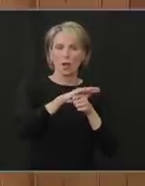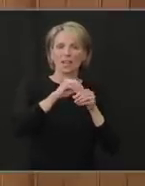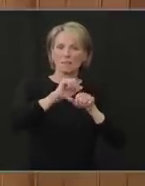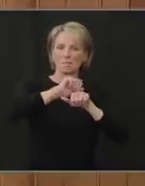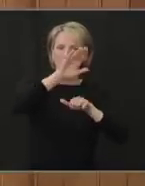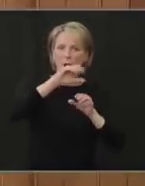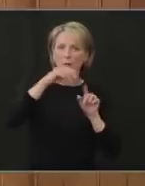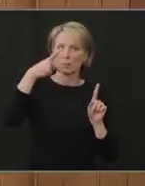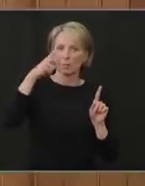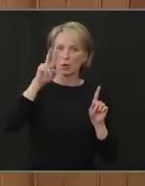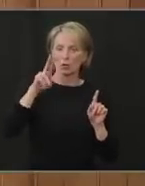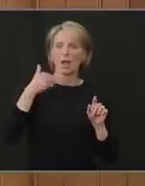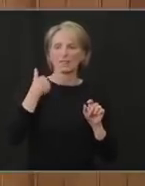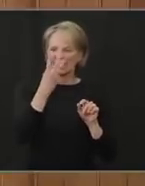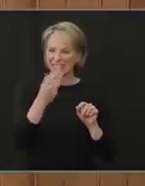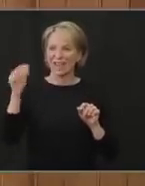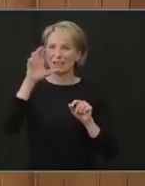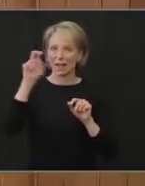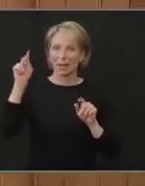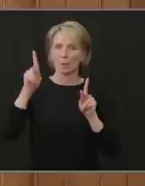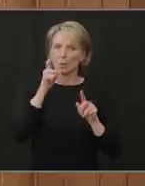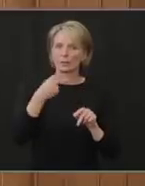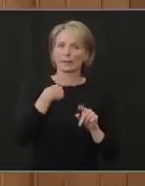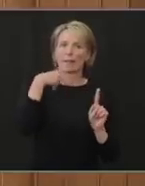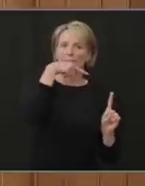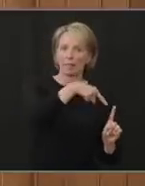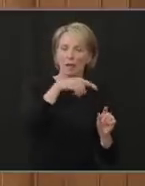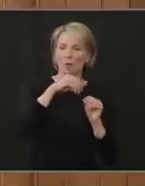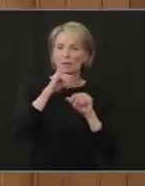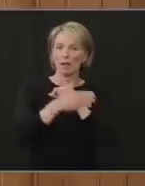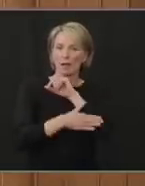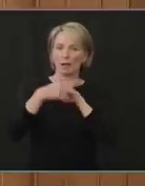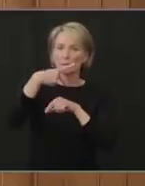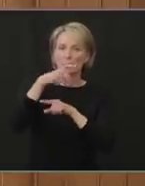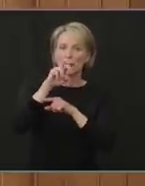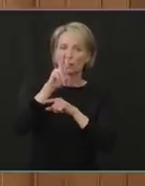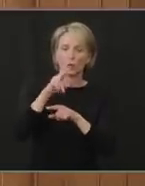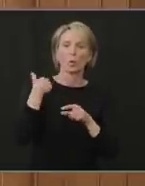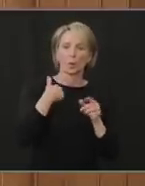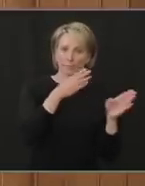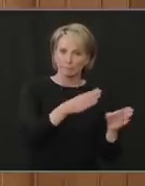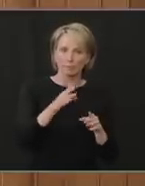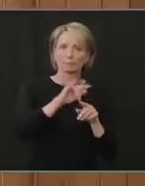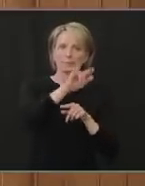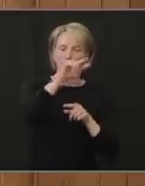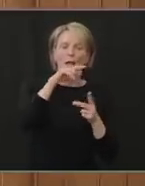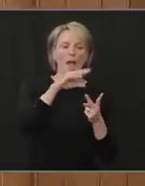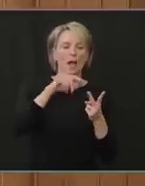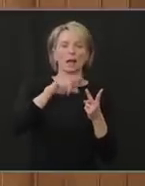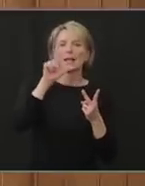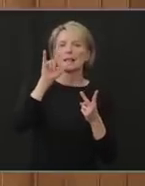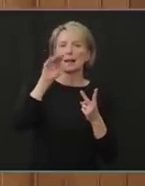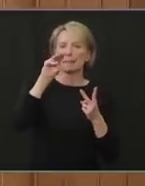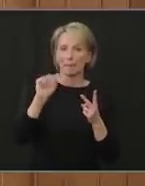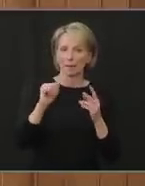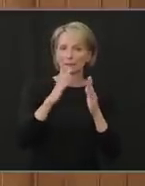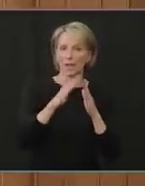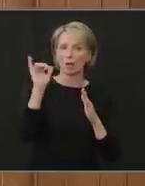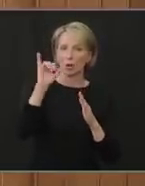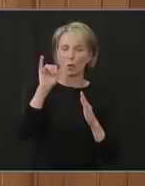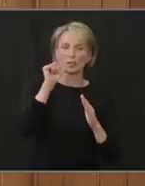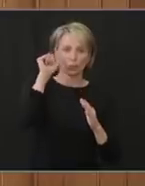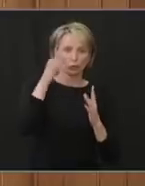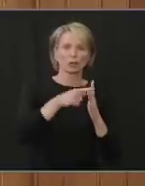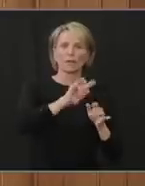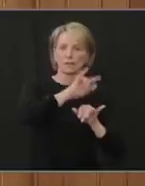where many Connecticut residents were stranded, and multiple flights out of Lima, I believe, starting yesterday. And so you will